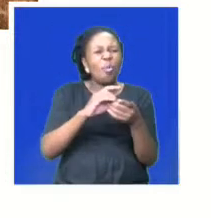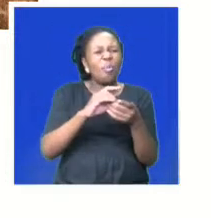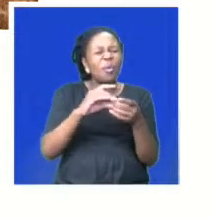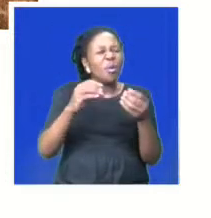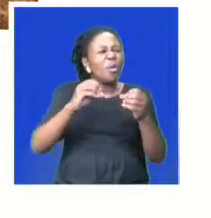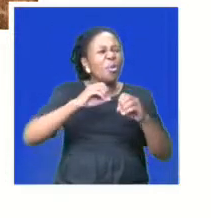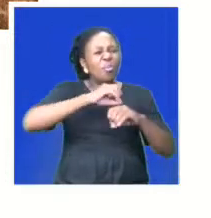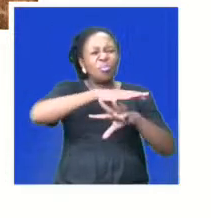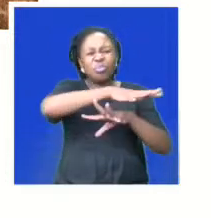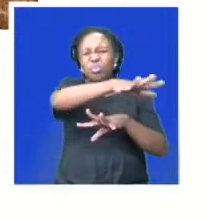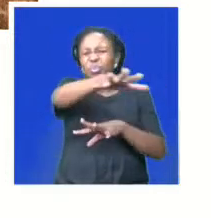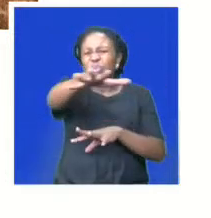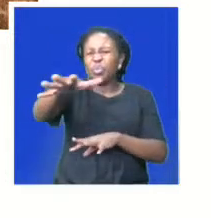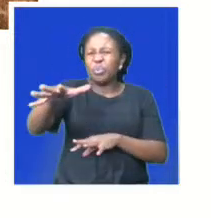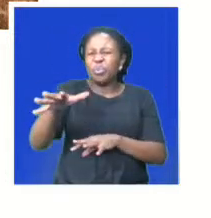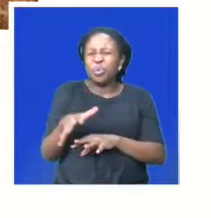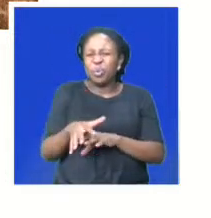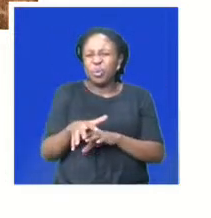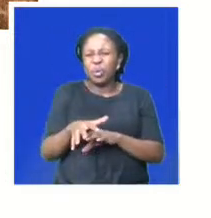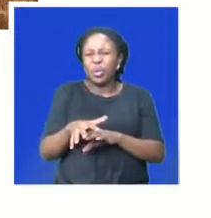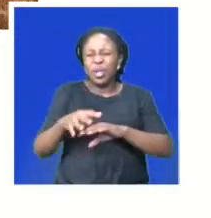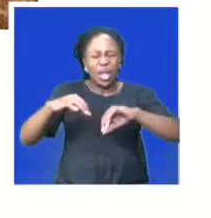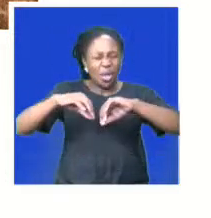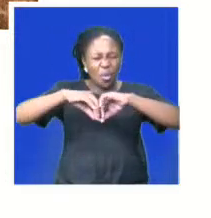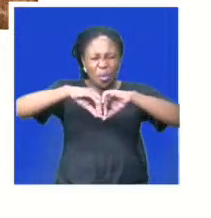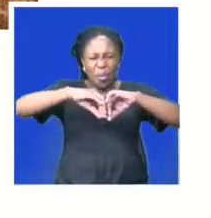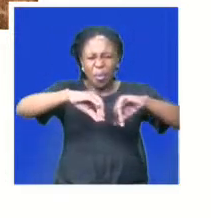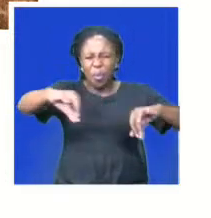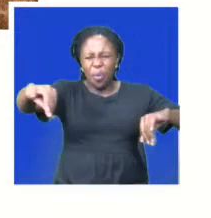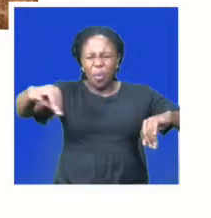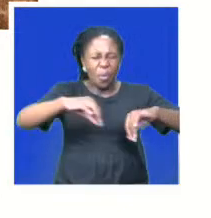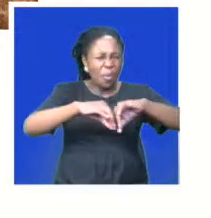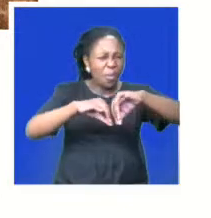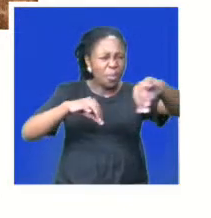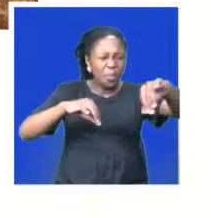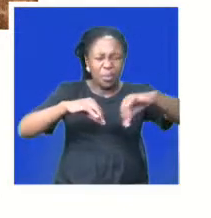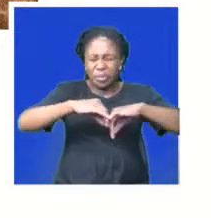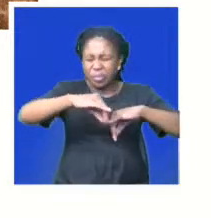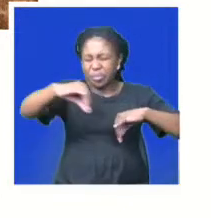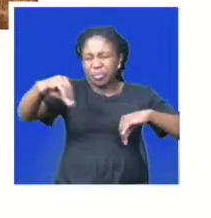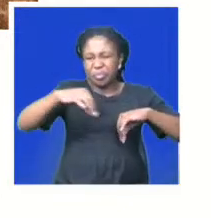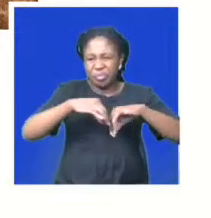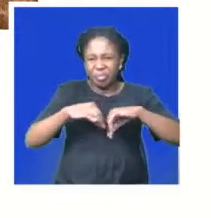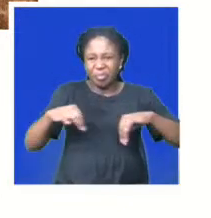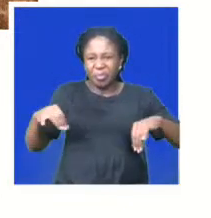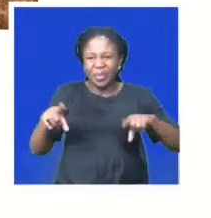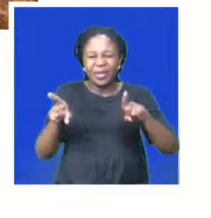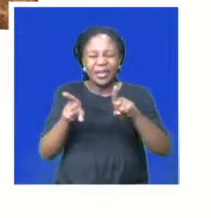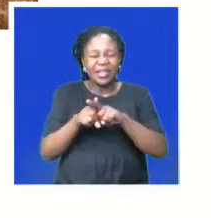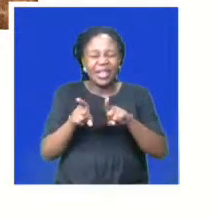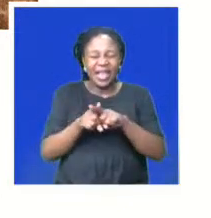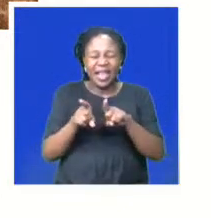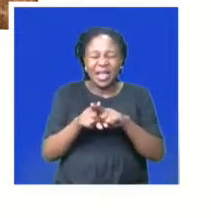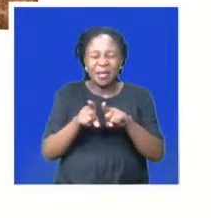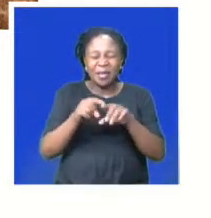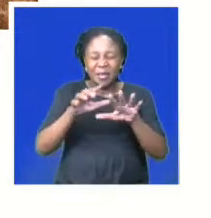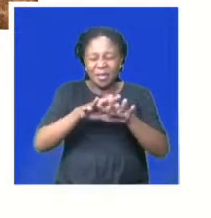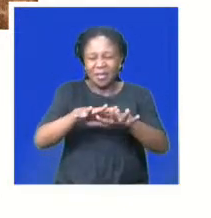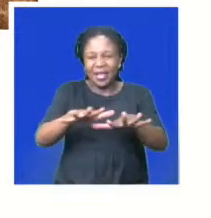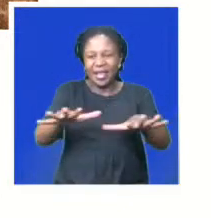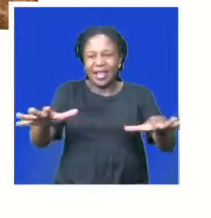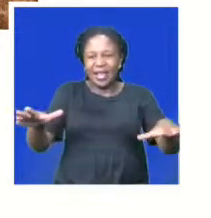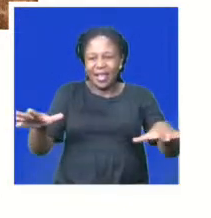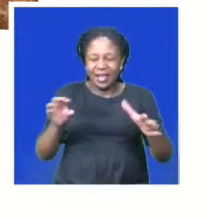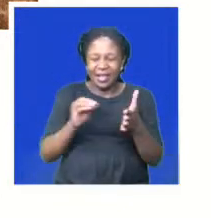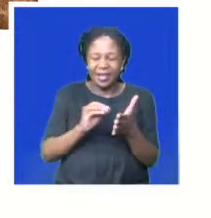place, and there are open spaces or land between homes. The homes